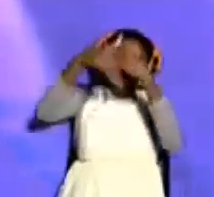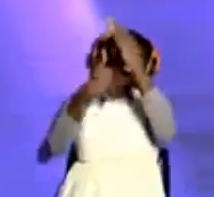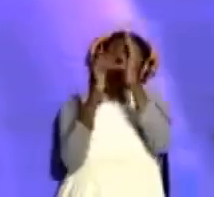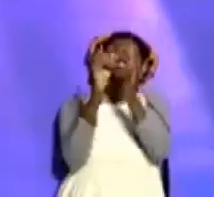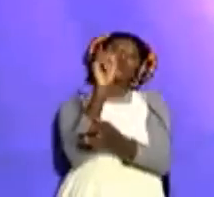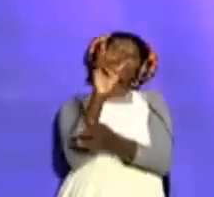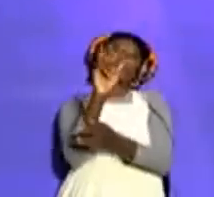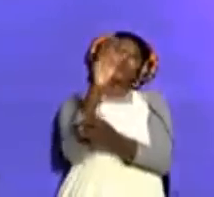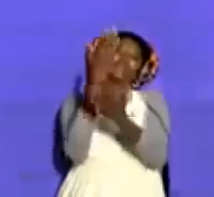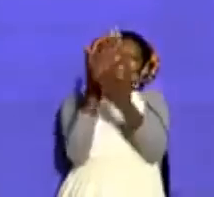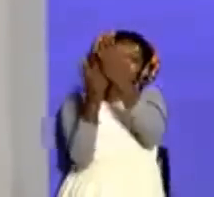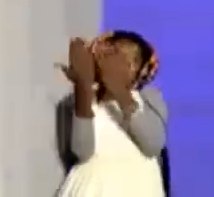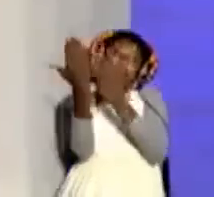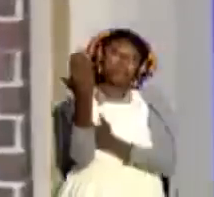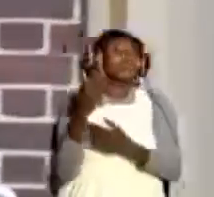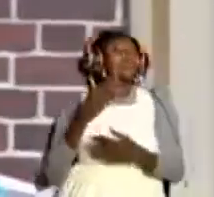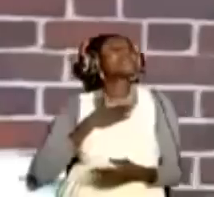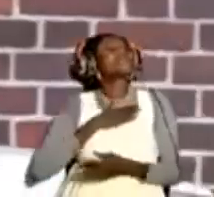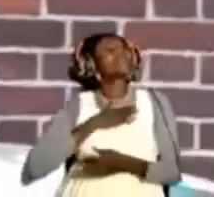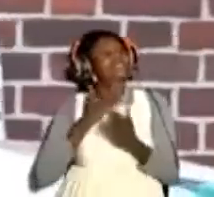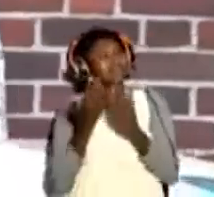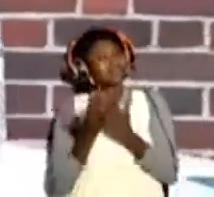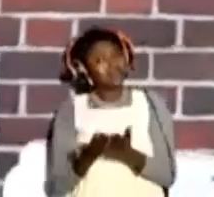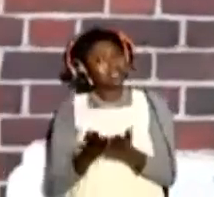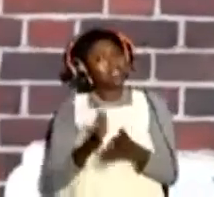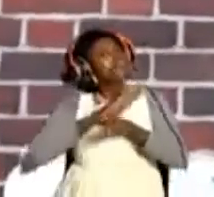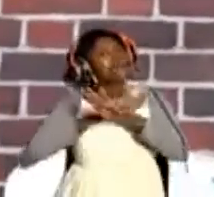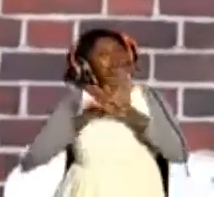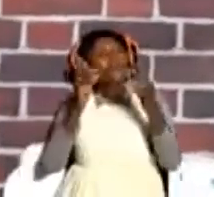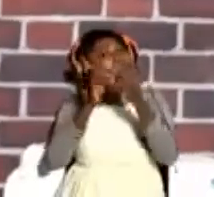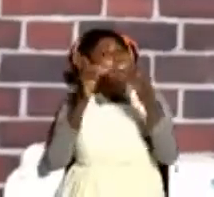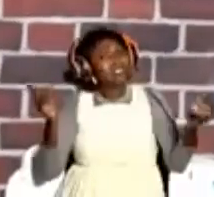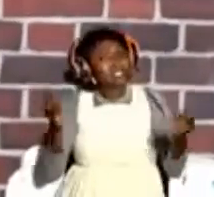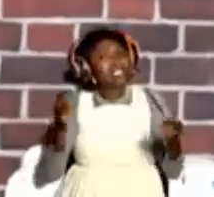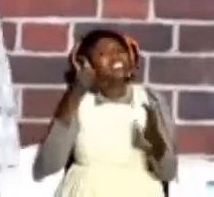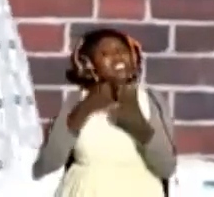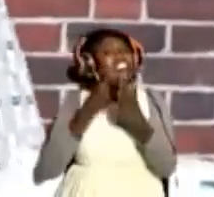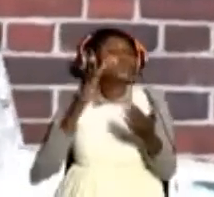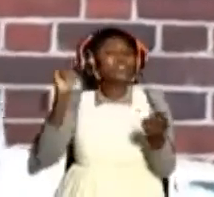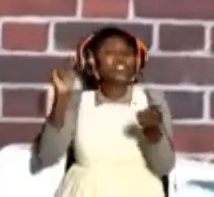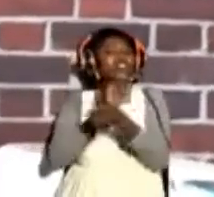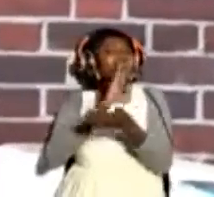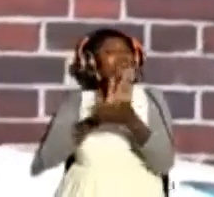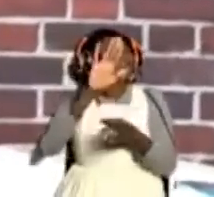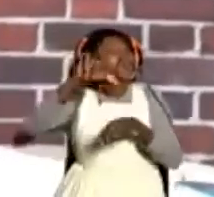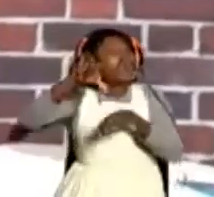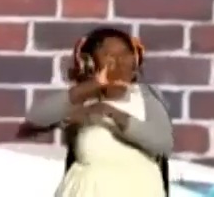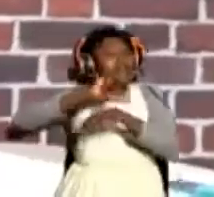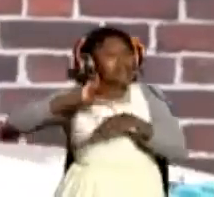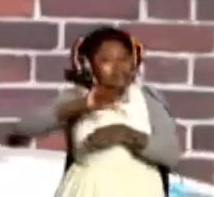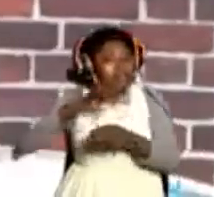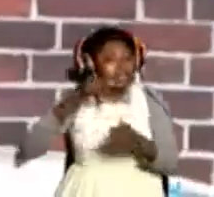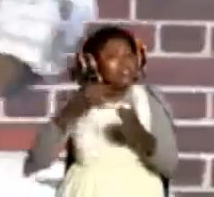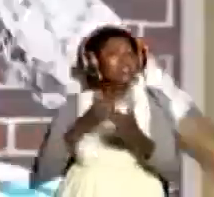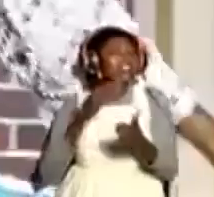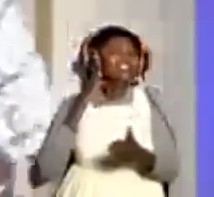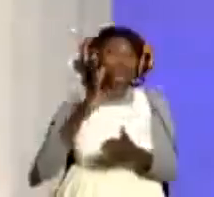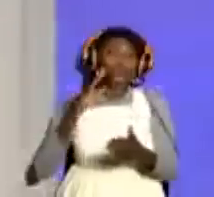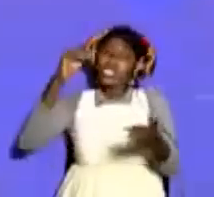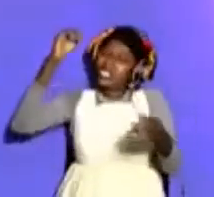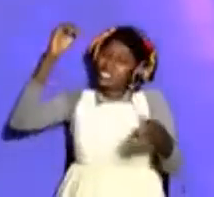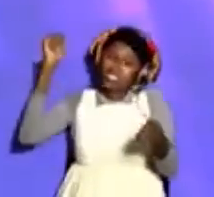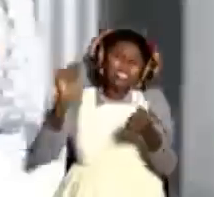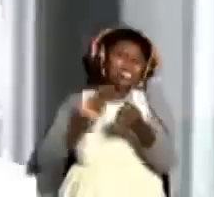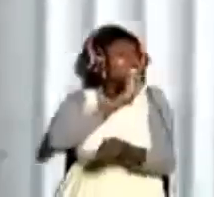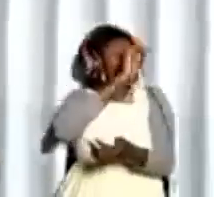midnight. Brother, don't do this. This will finish your anointing. This will